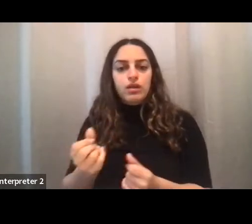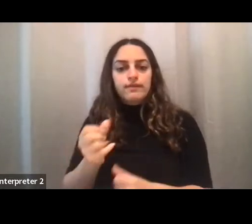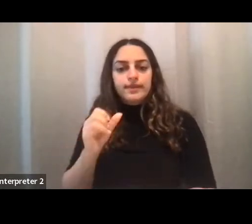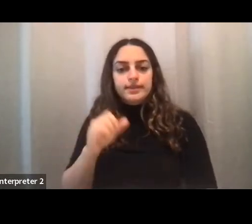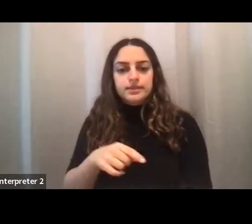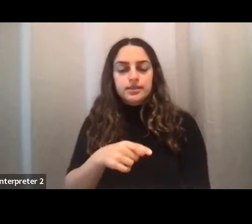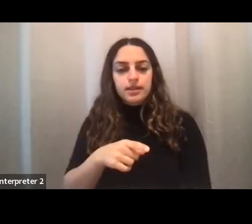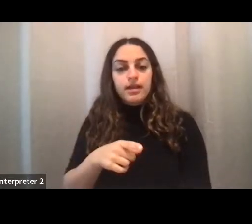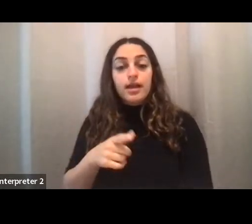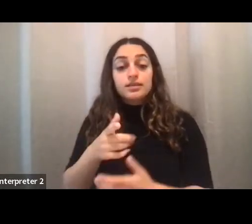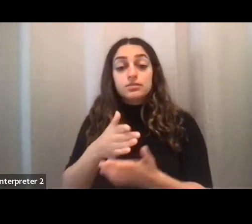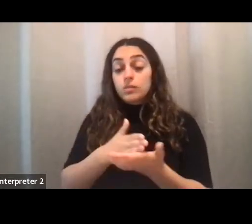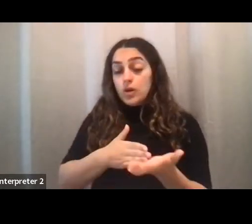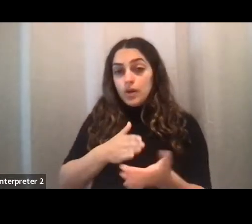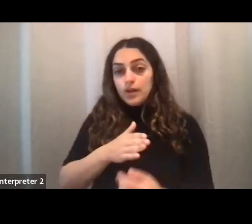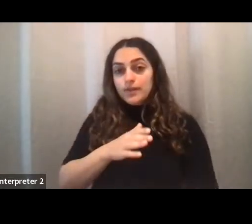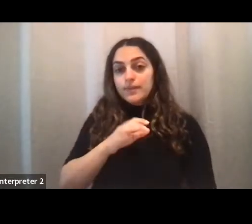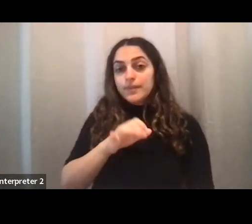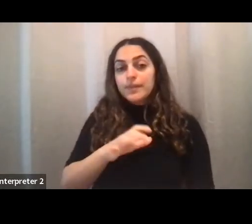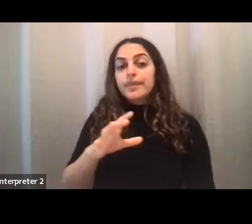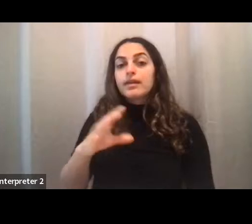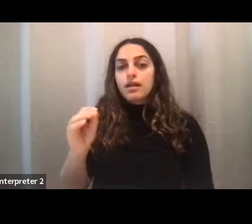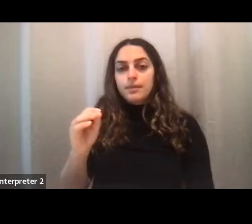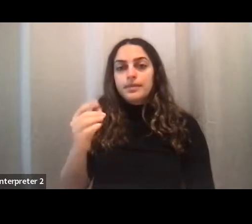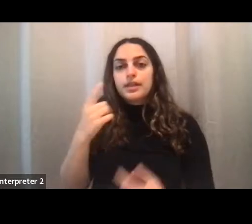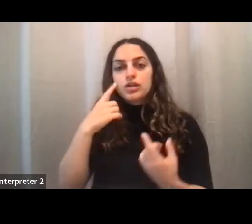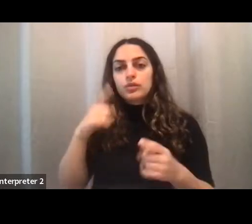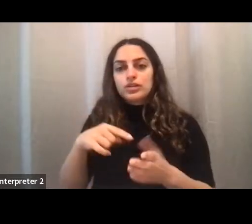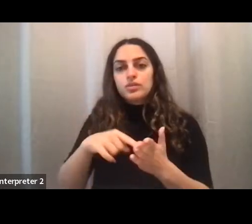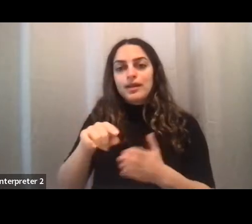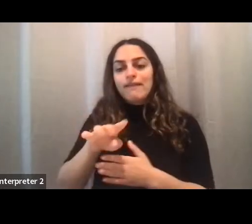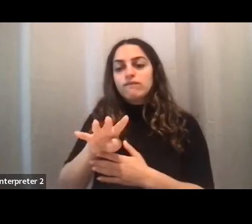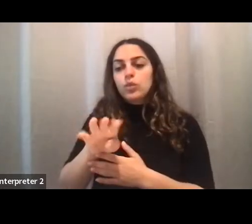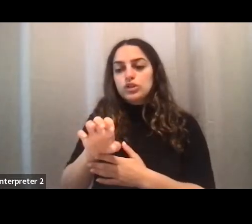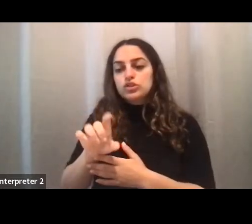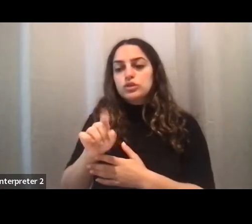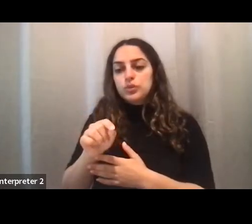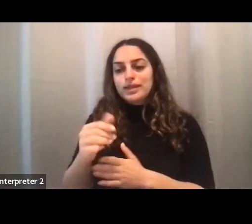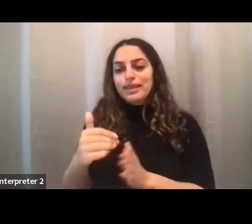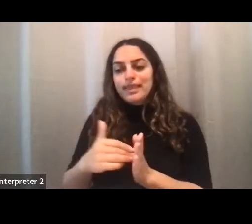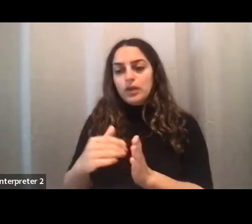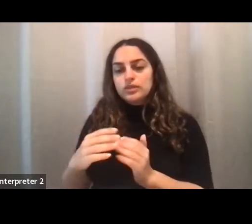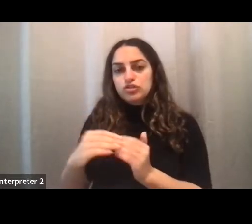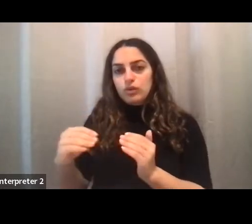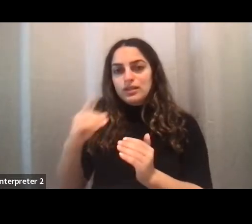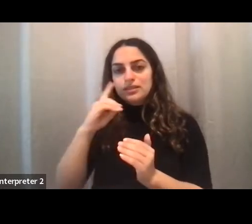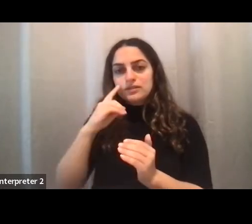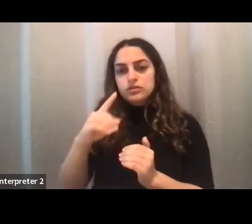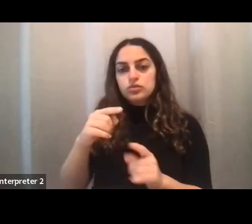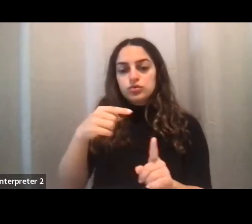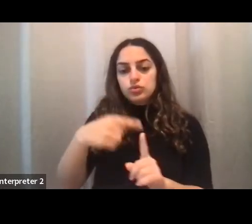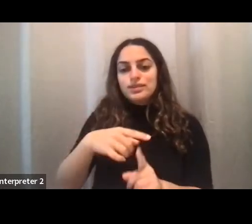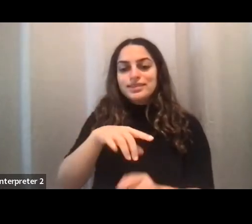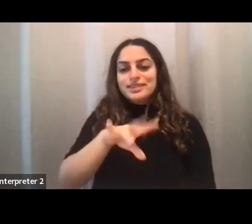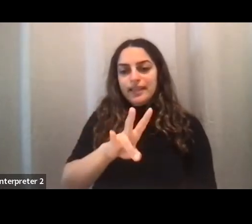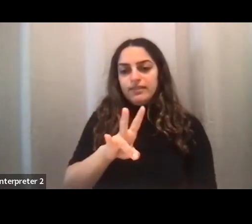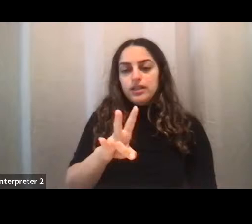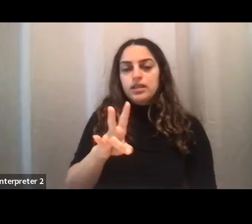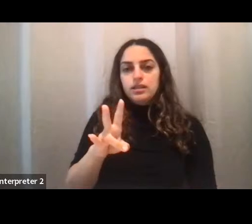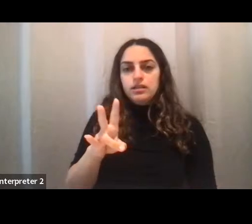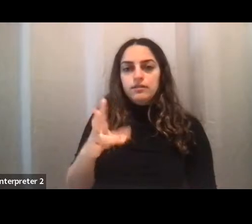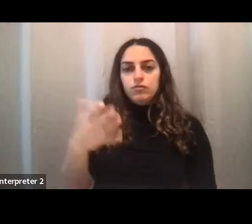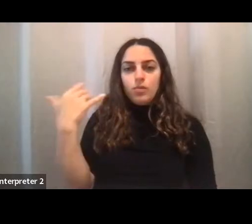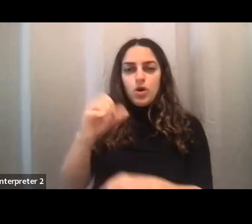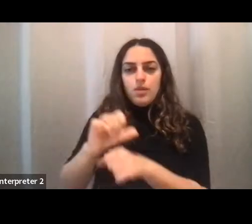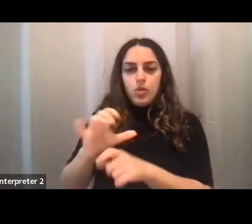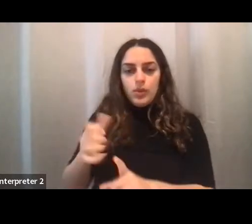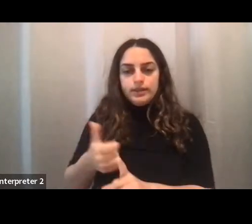the decree the company agreed to pay four hundred twenty thousand dollars to seven former black employees the